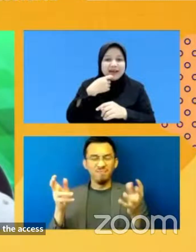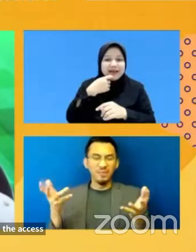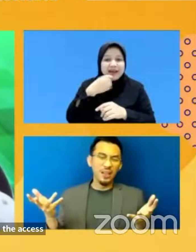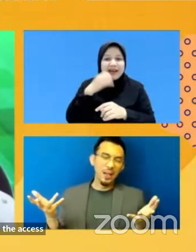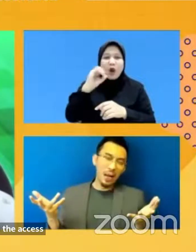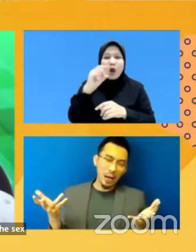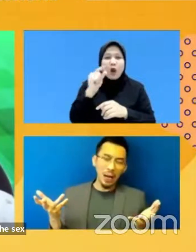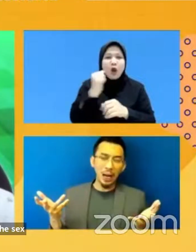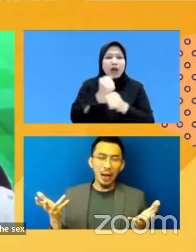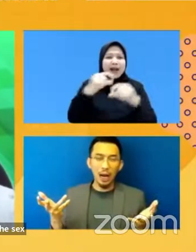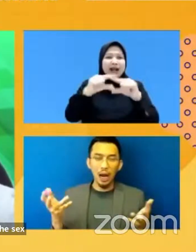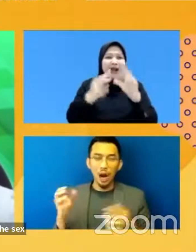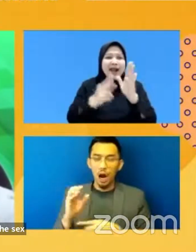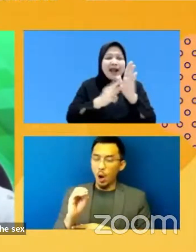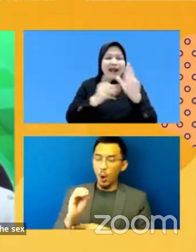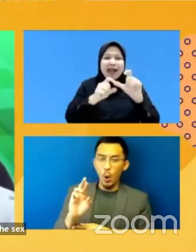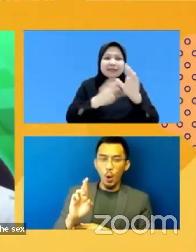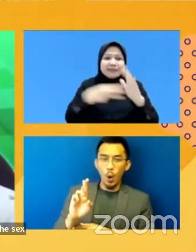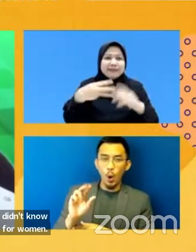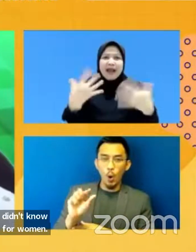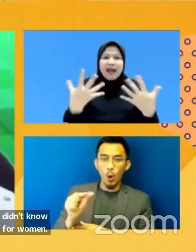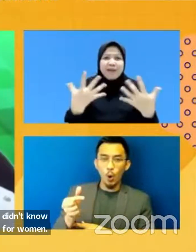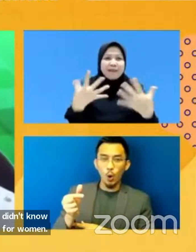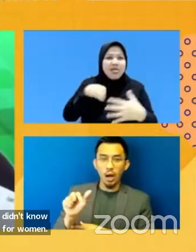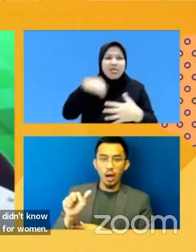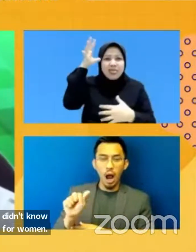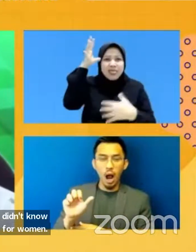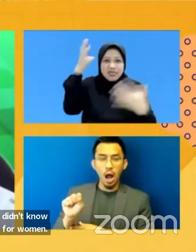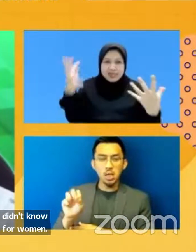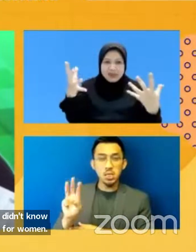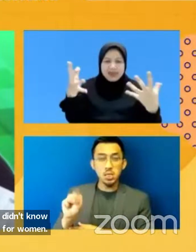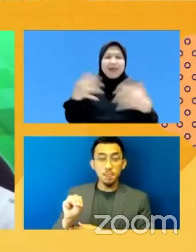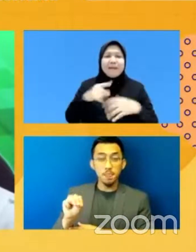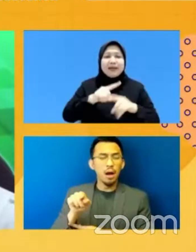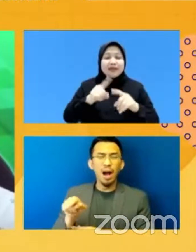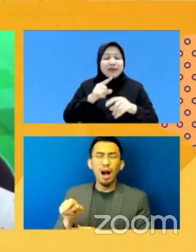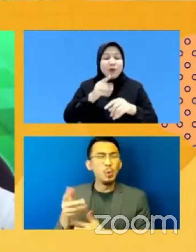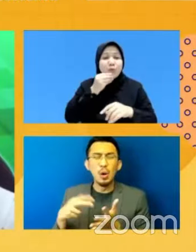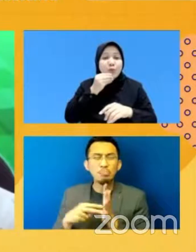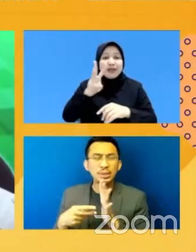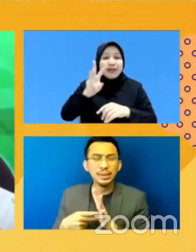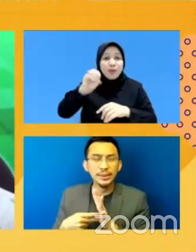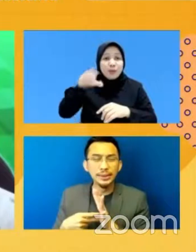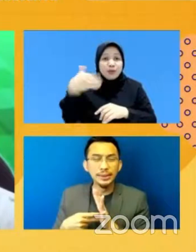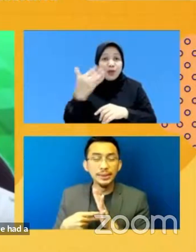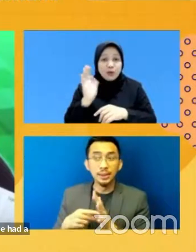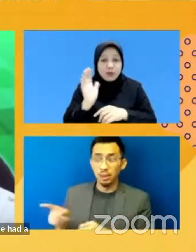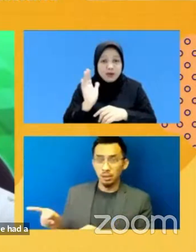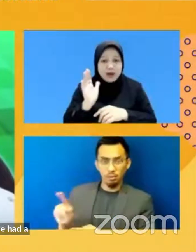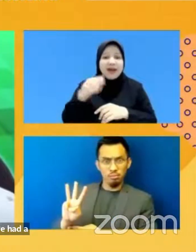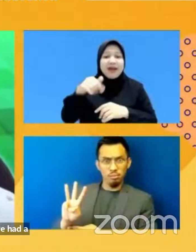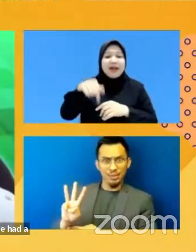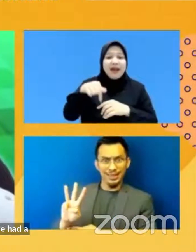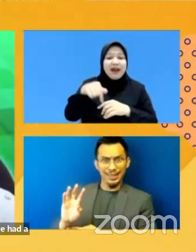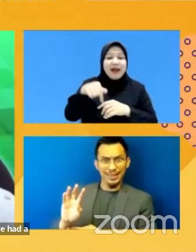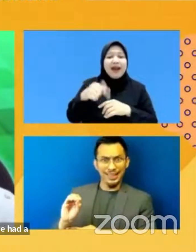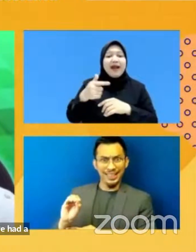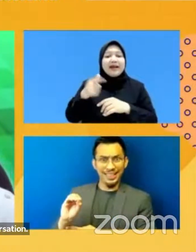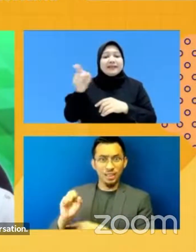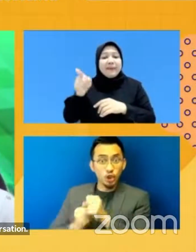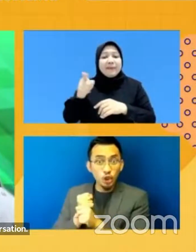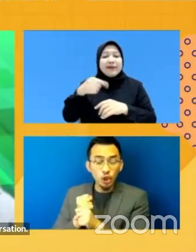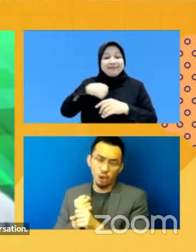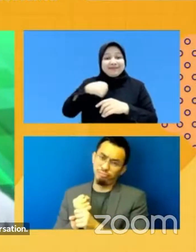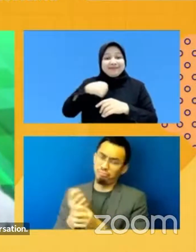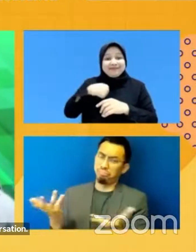internet. And when we had a conversation, like a friendly talk conversation, then we were